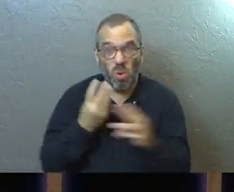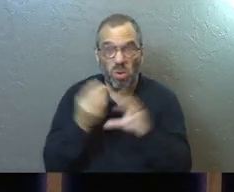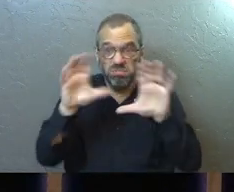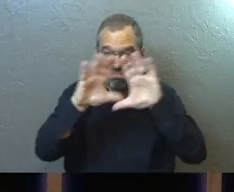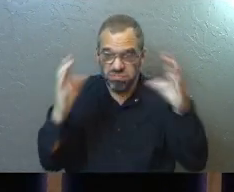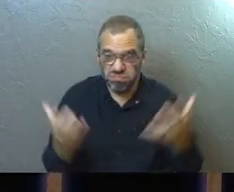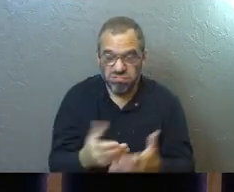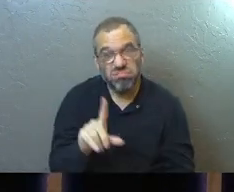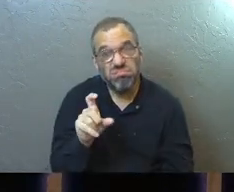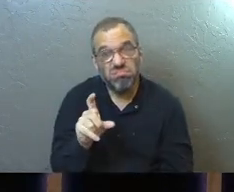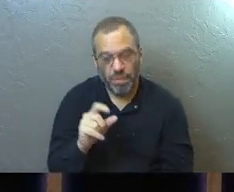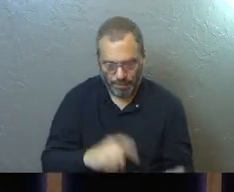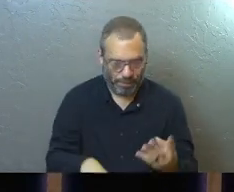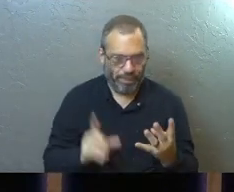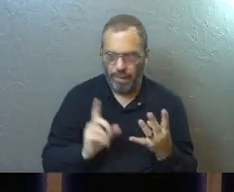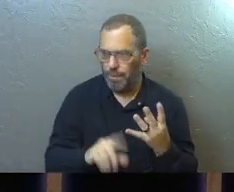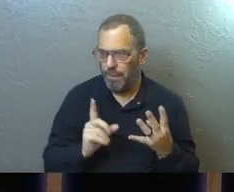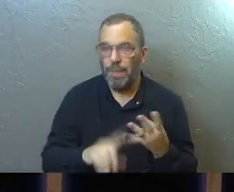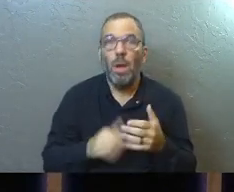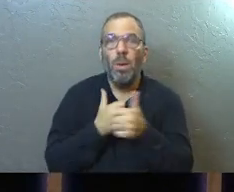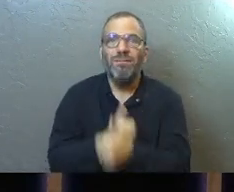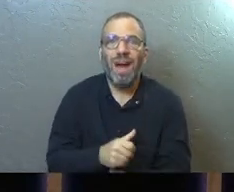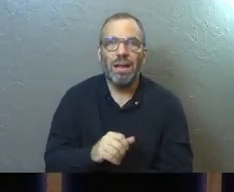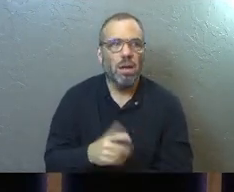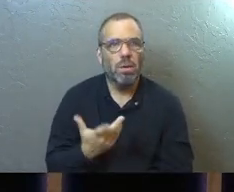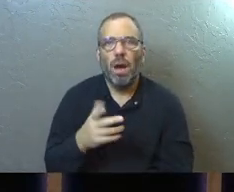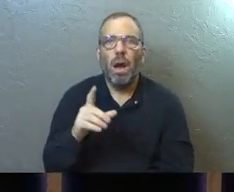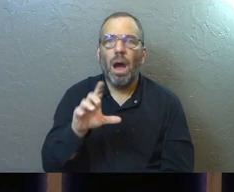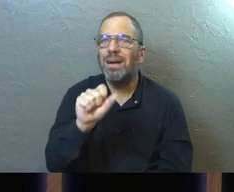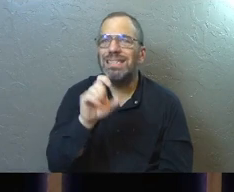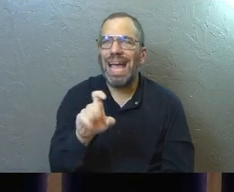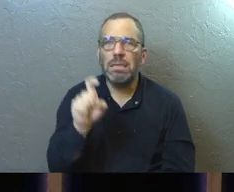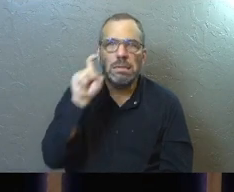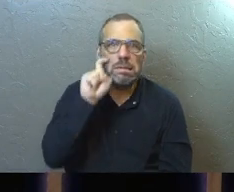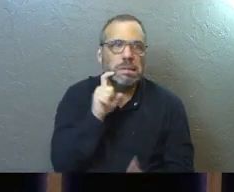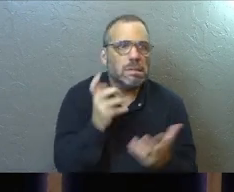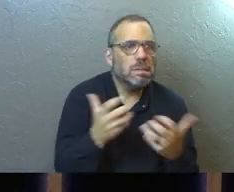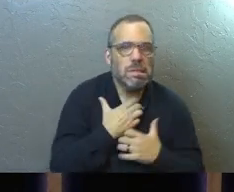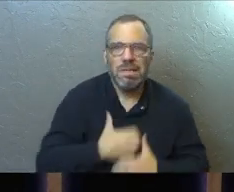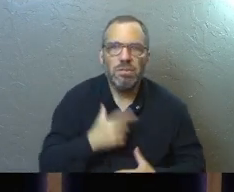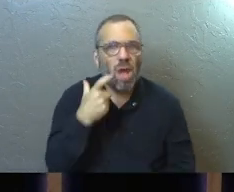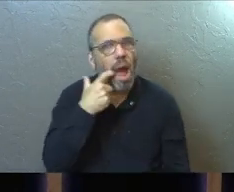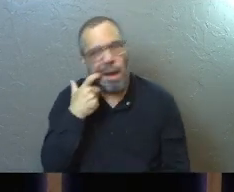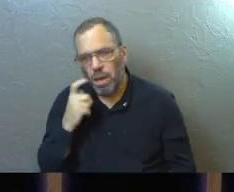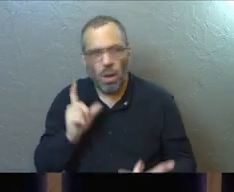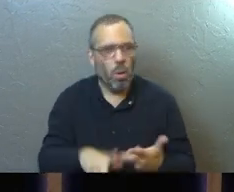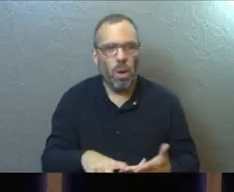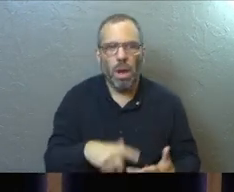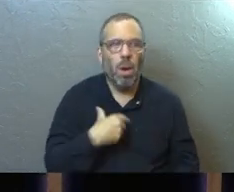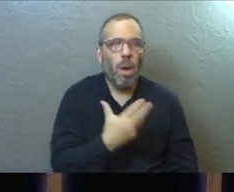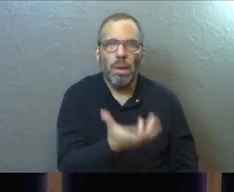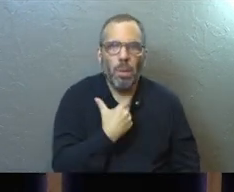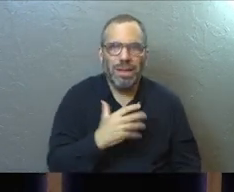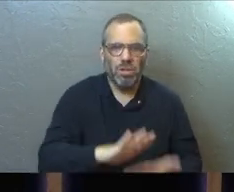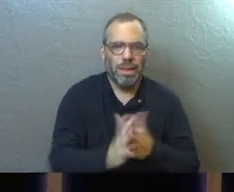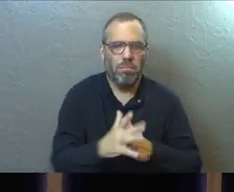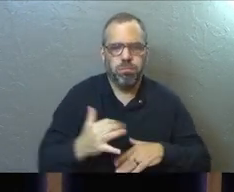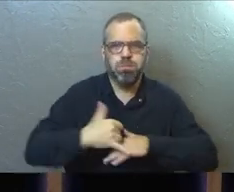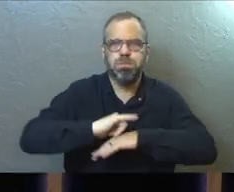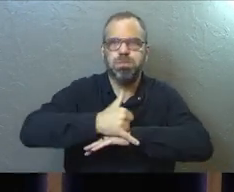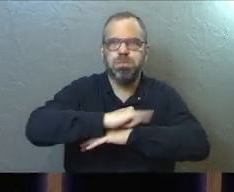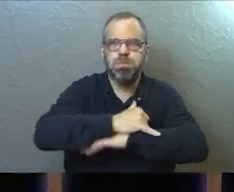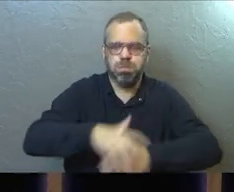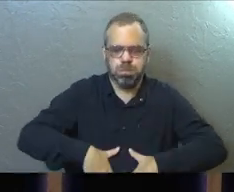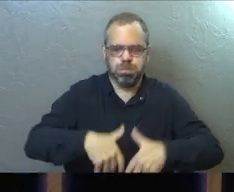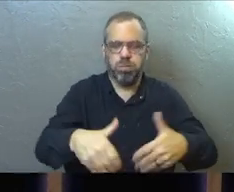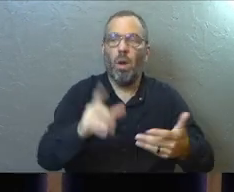us? Is it possible that we follow our sex drives into addiction? Is it possible that we follow our appetites into obesity?